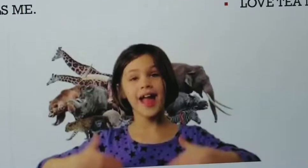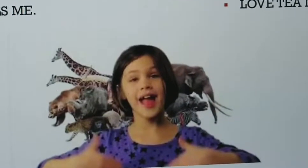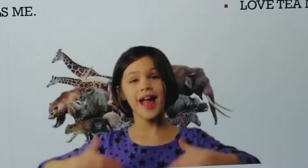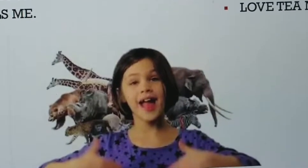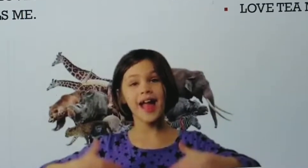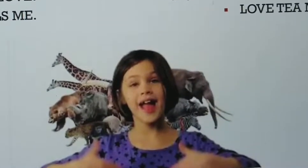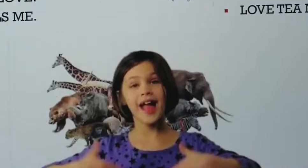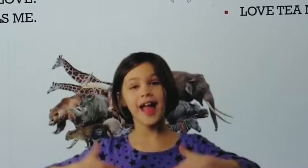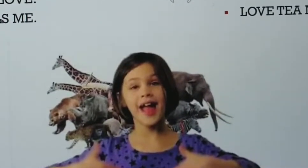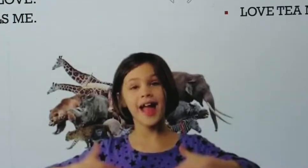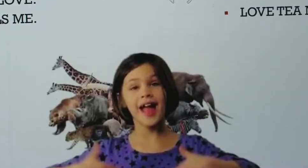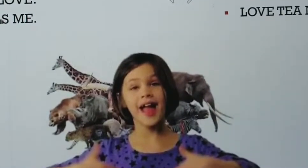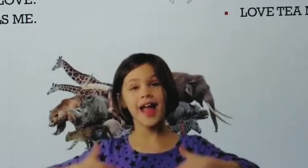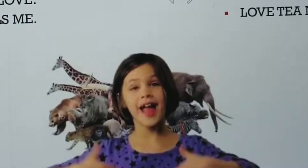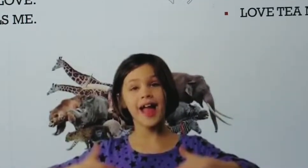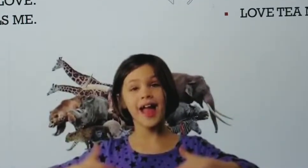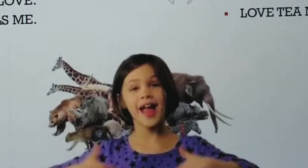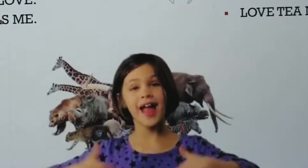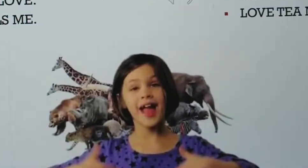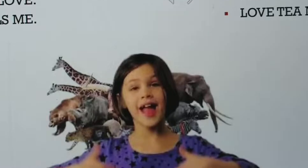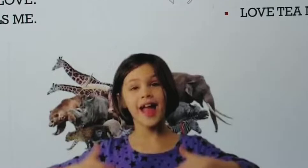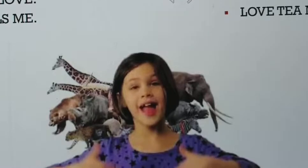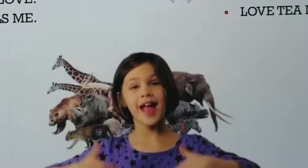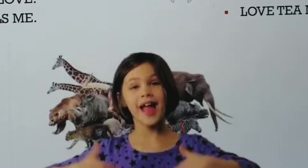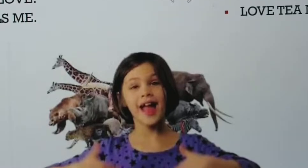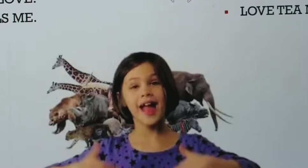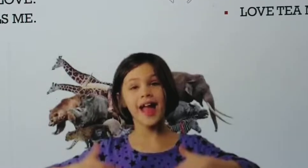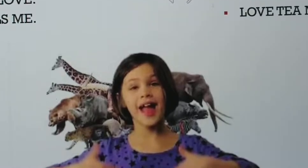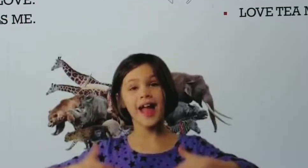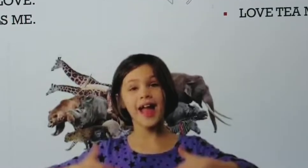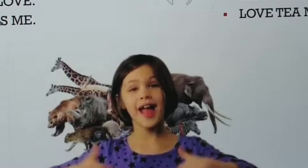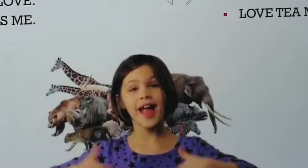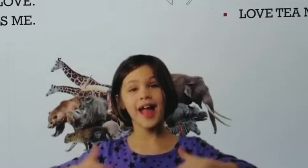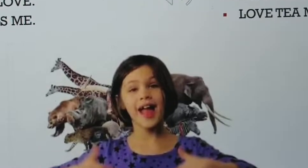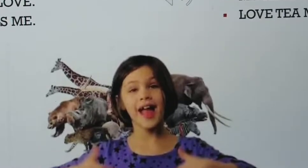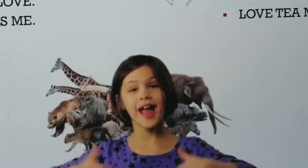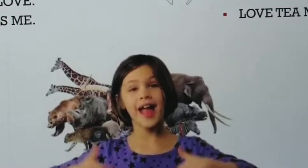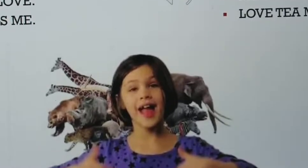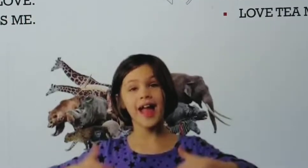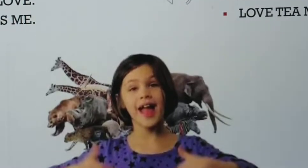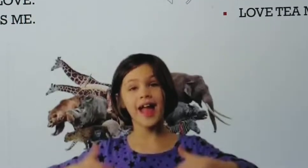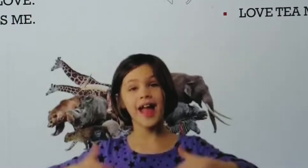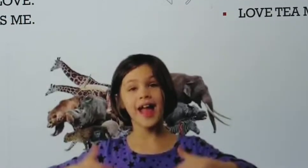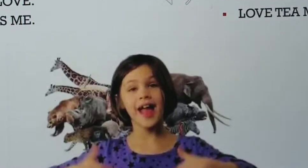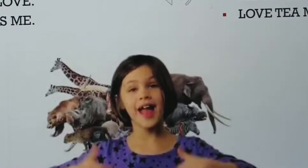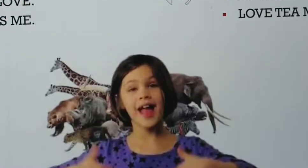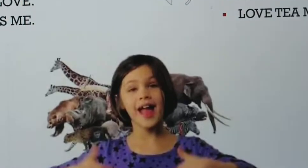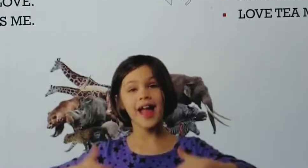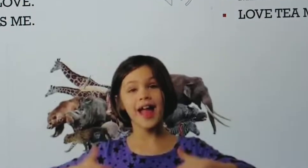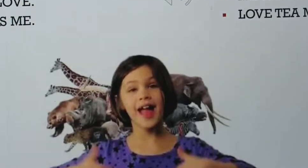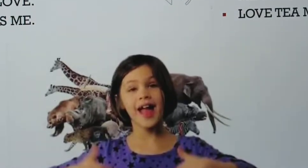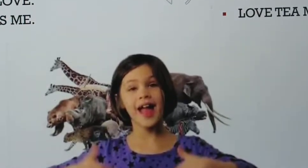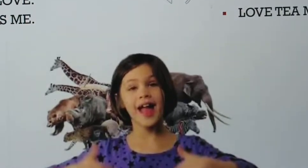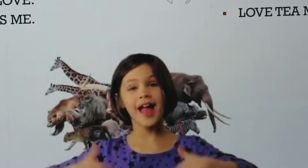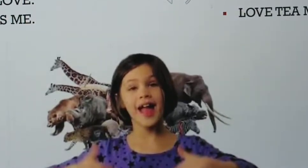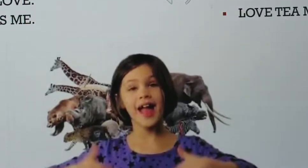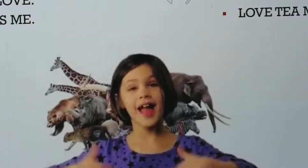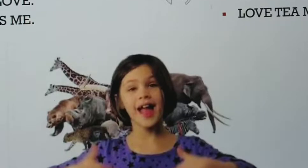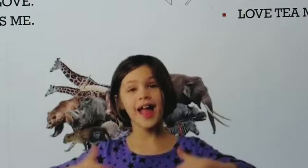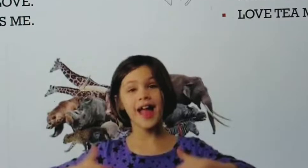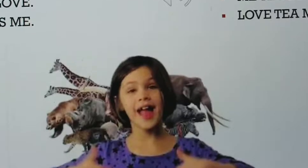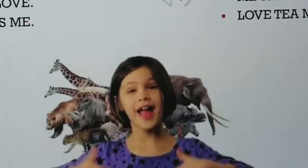see here that I love animals, when glossed, there's a minimum of 4 different ways of doing it.